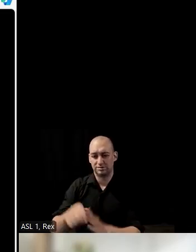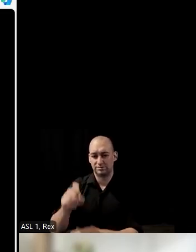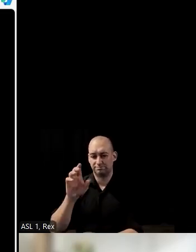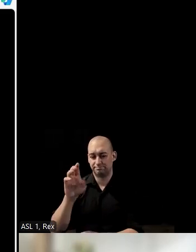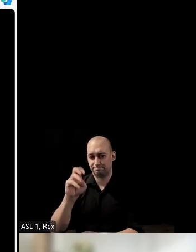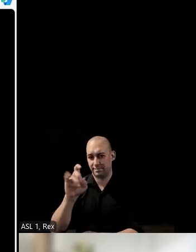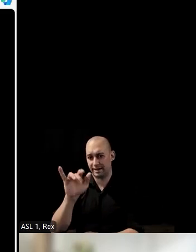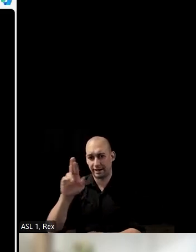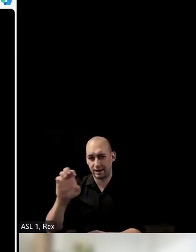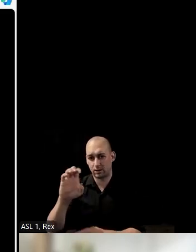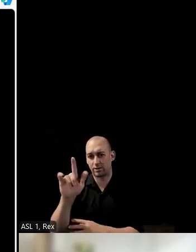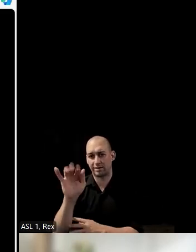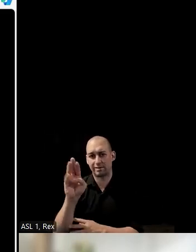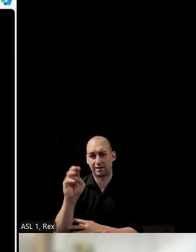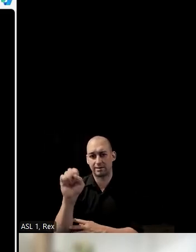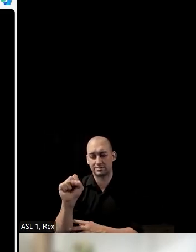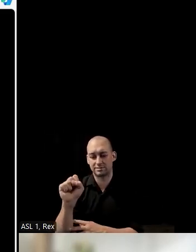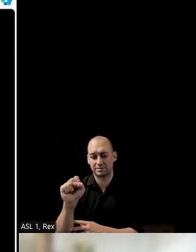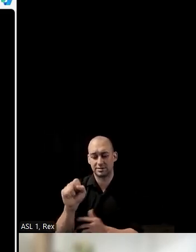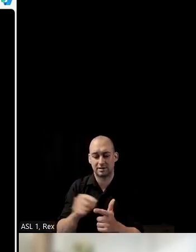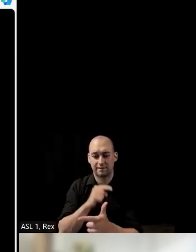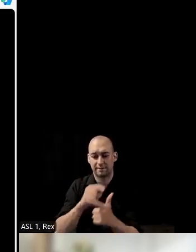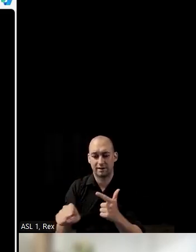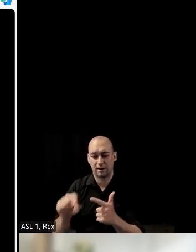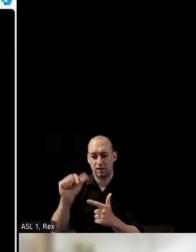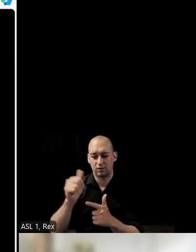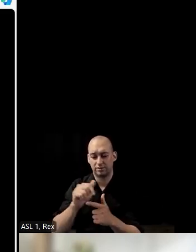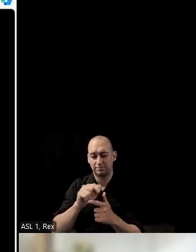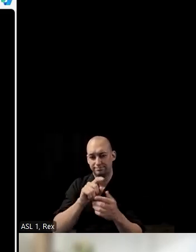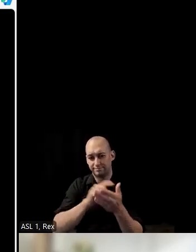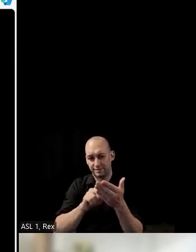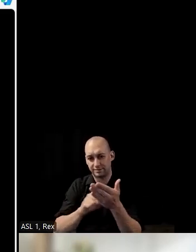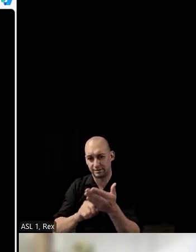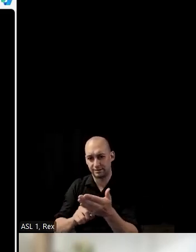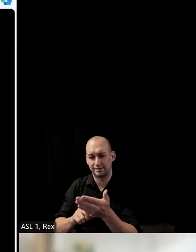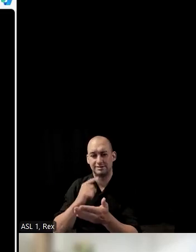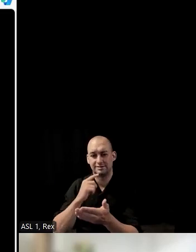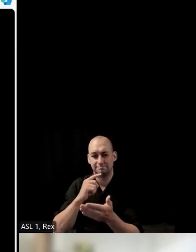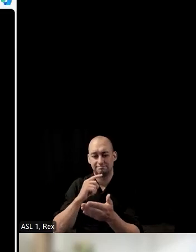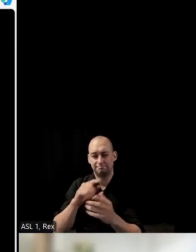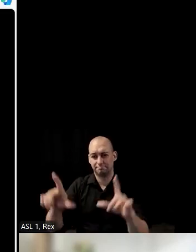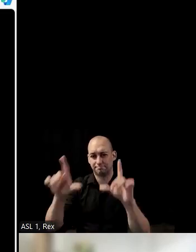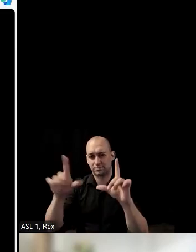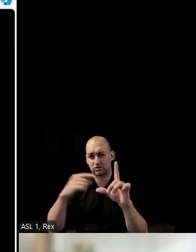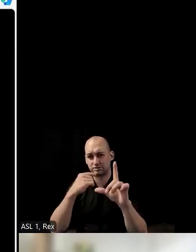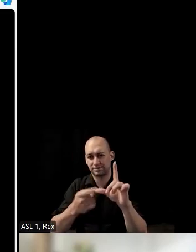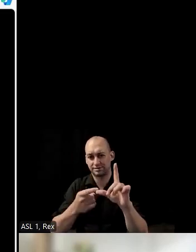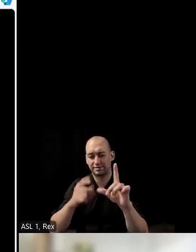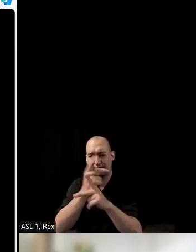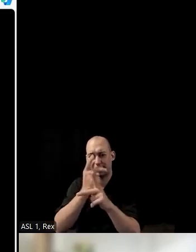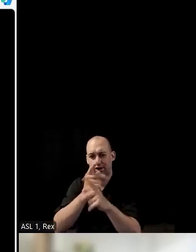claims. And then the other diagram, or the diagram, it says the care team navigator.